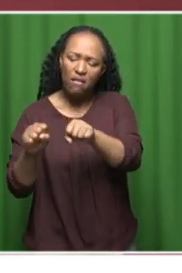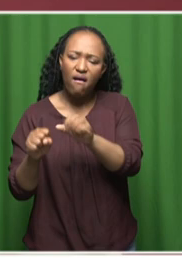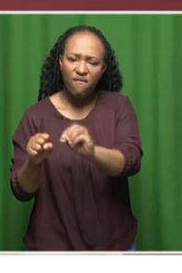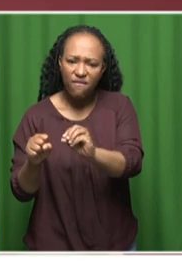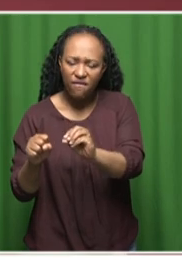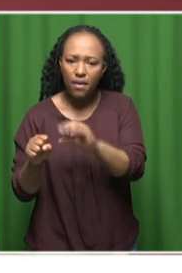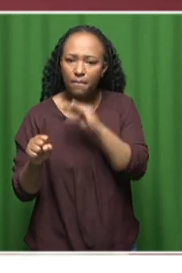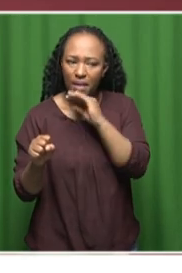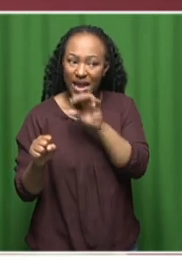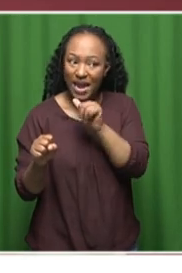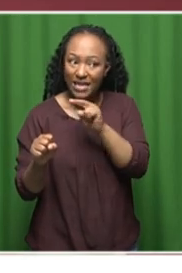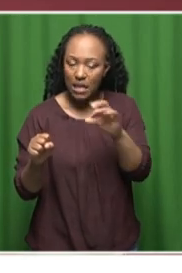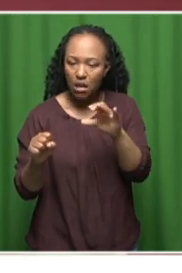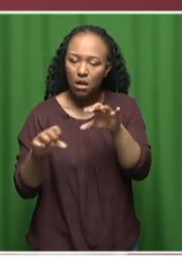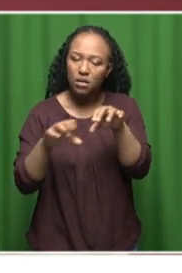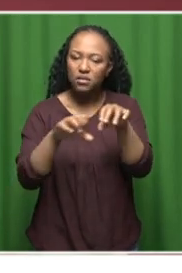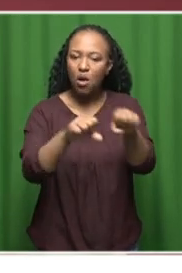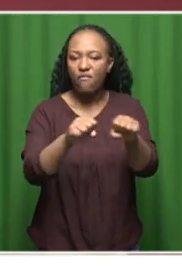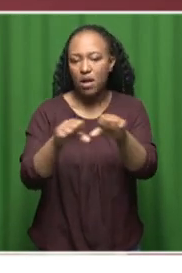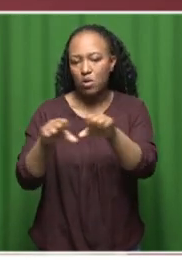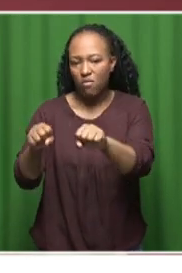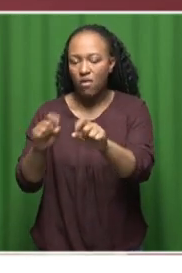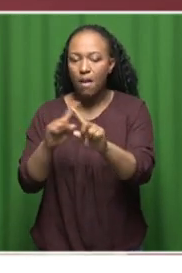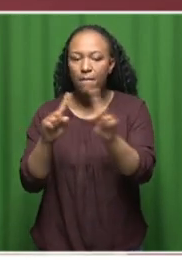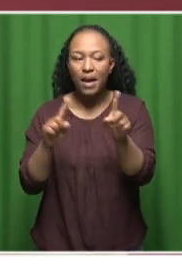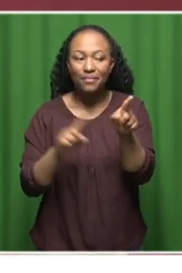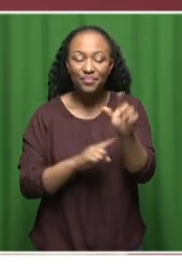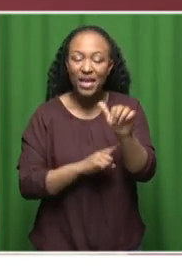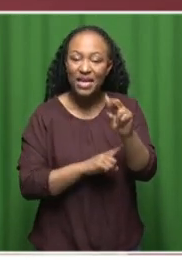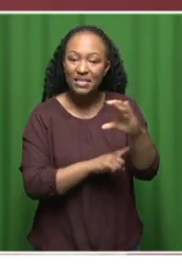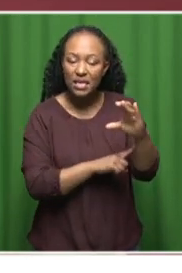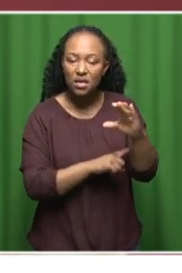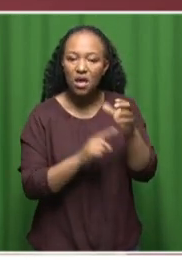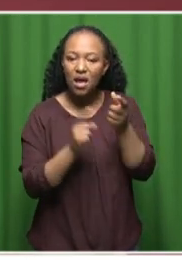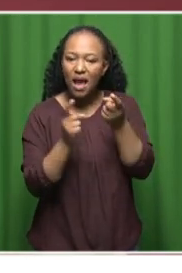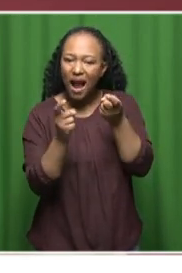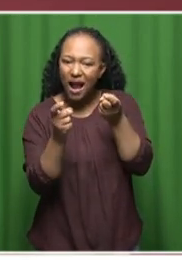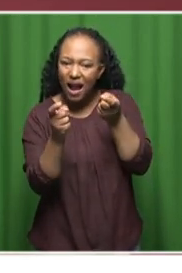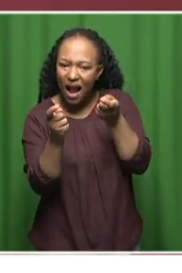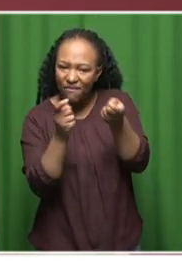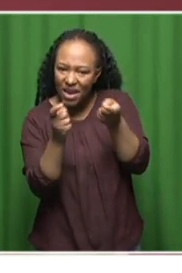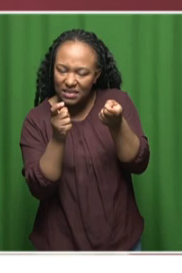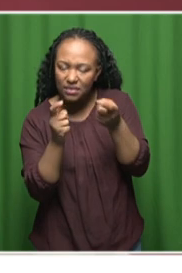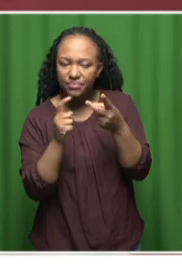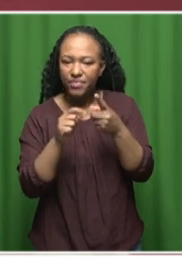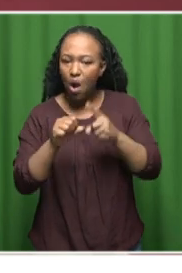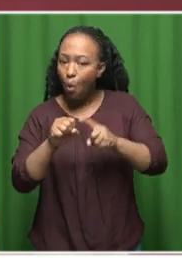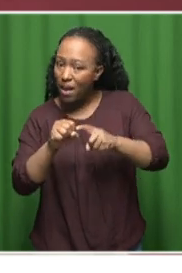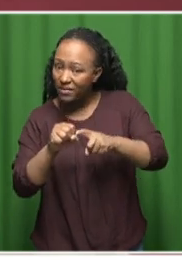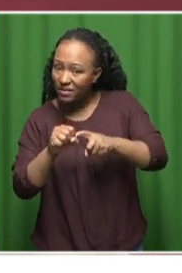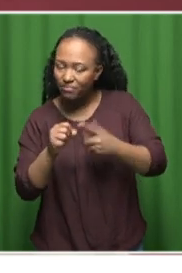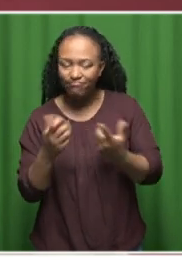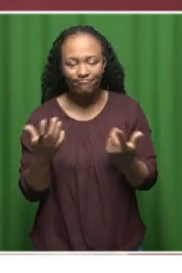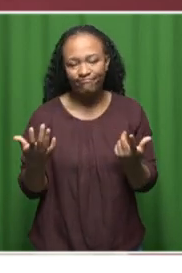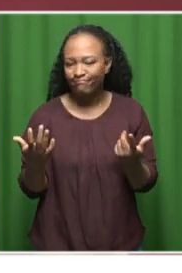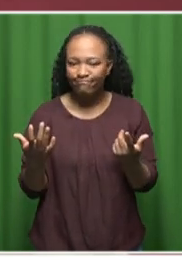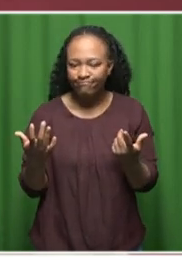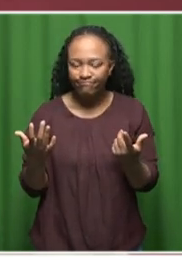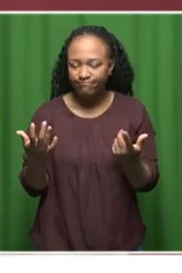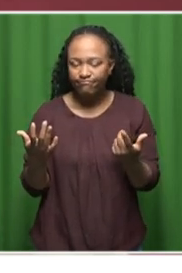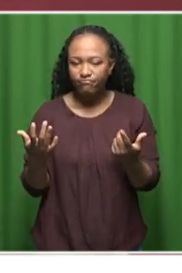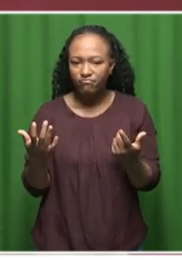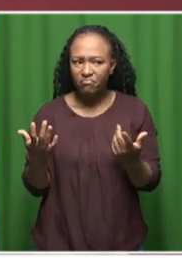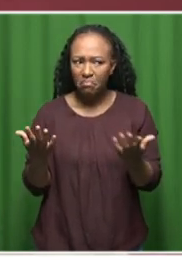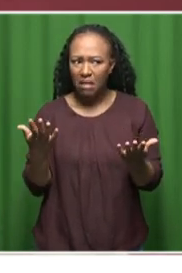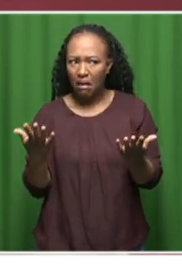is taking over. But when you look at the record of the ANC in terms of governance and quality, they are hesitant